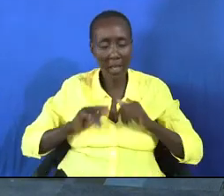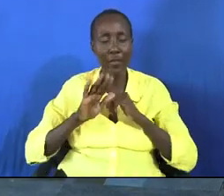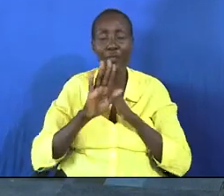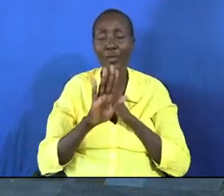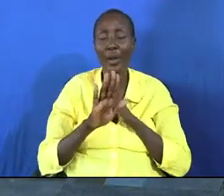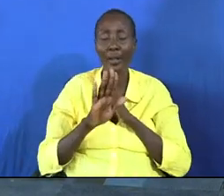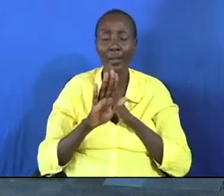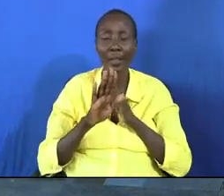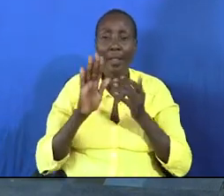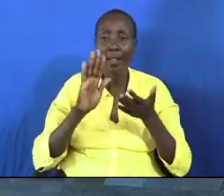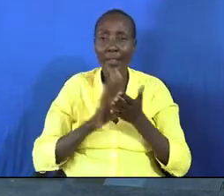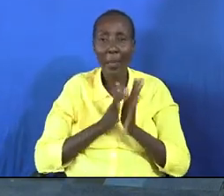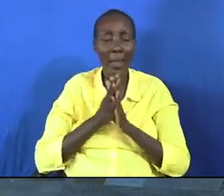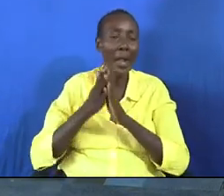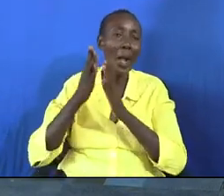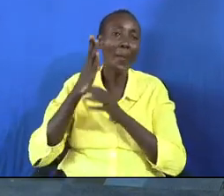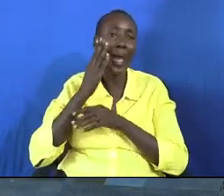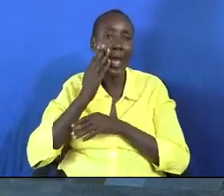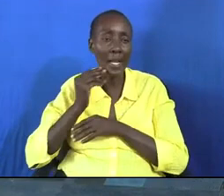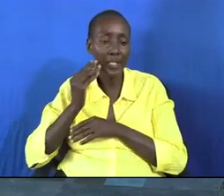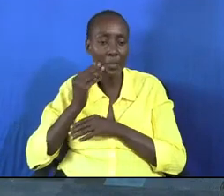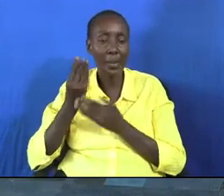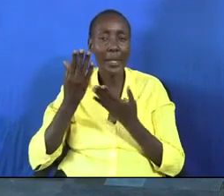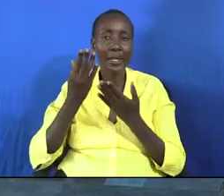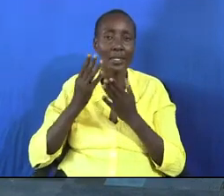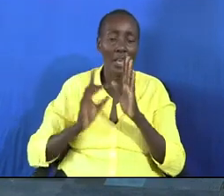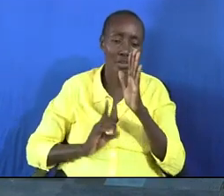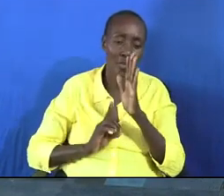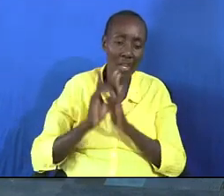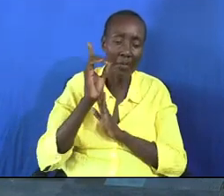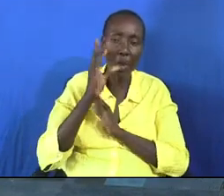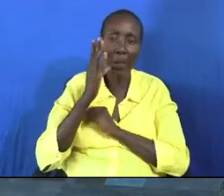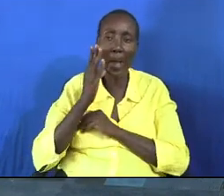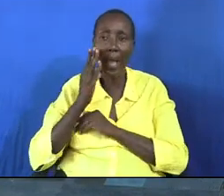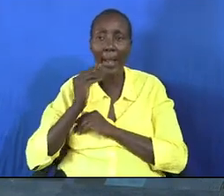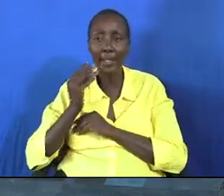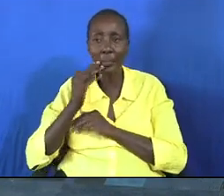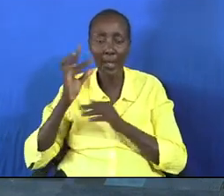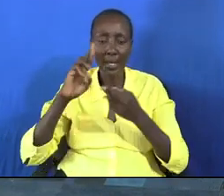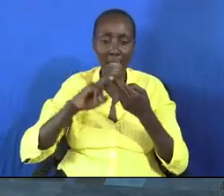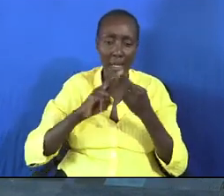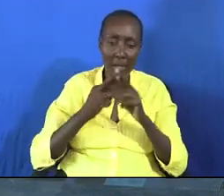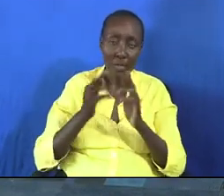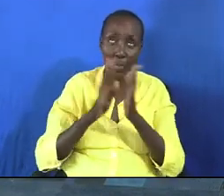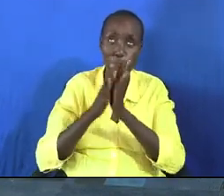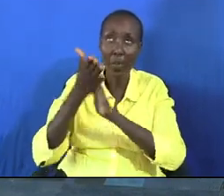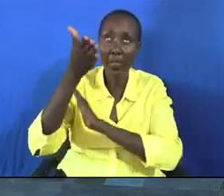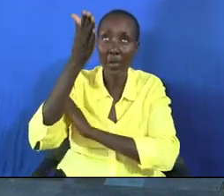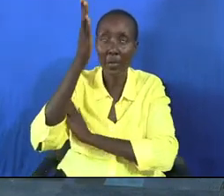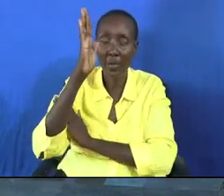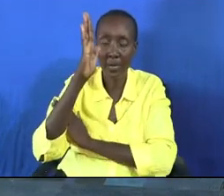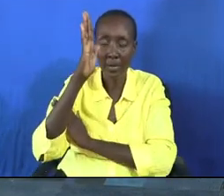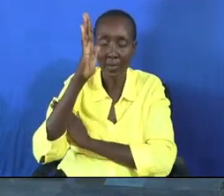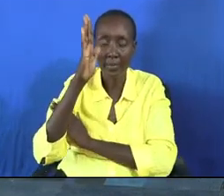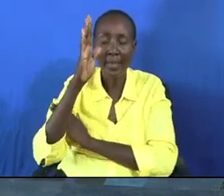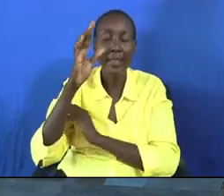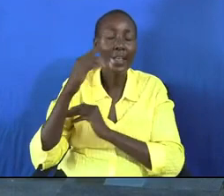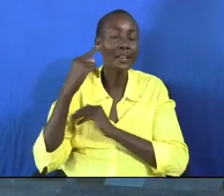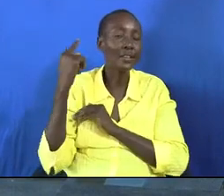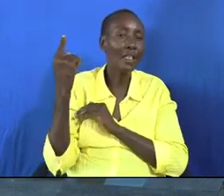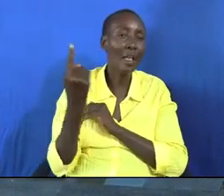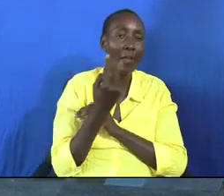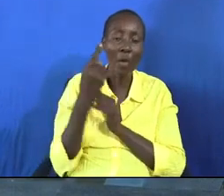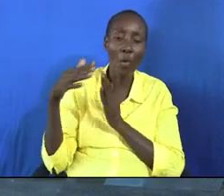knowledge. They become an experiential. You develop an experiential relationship with God. That is the only